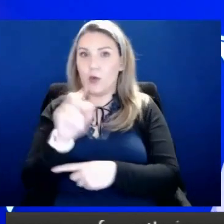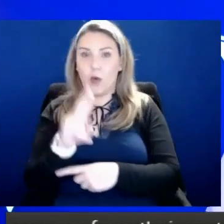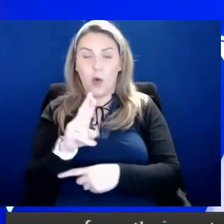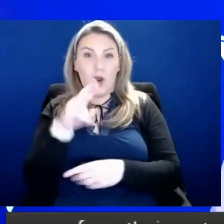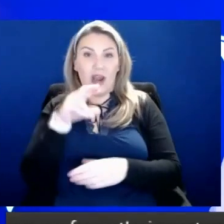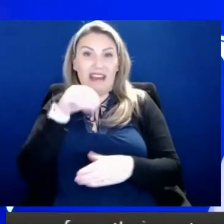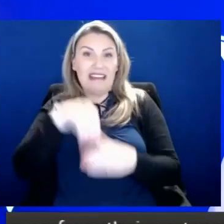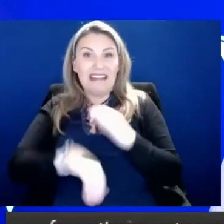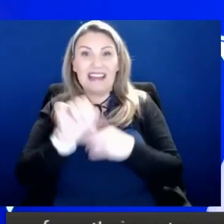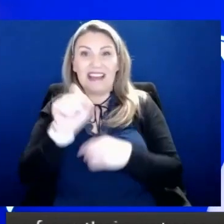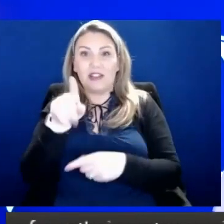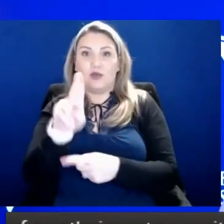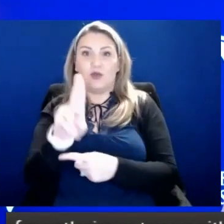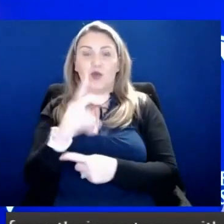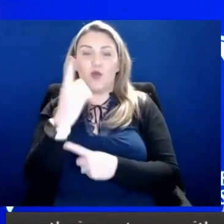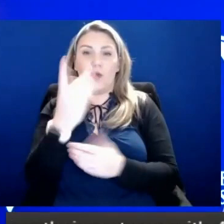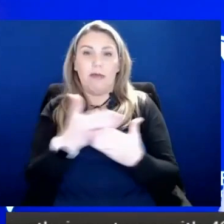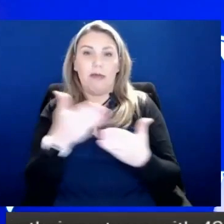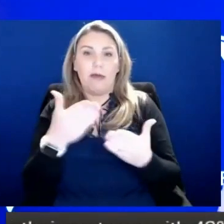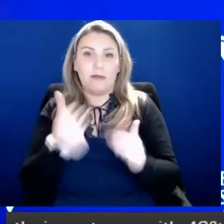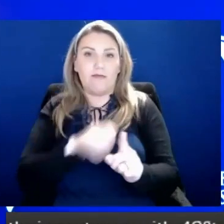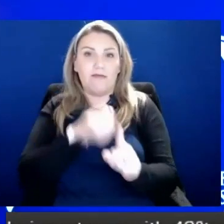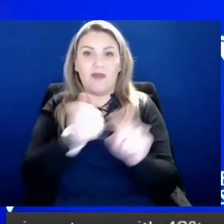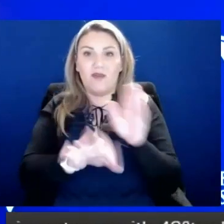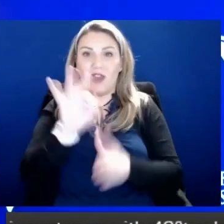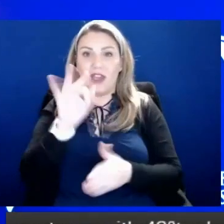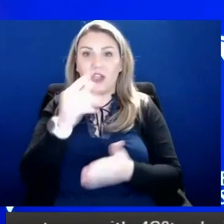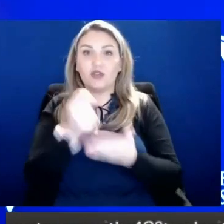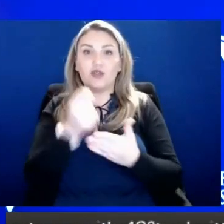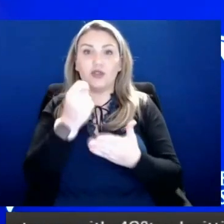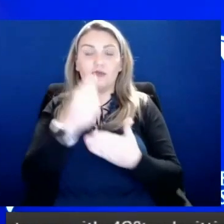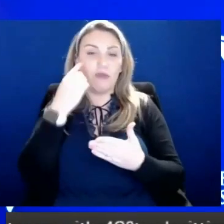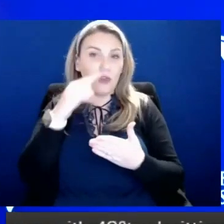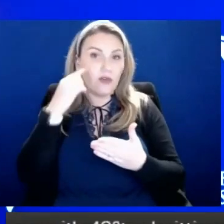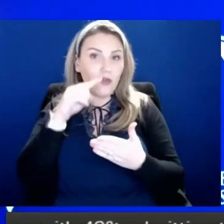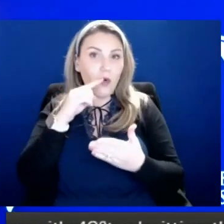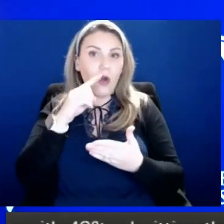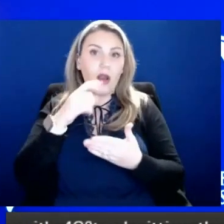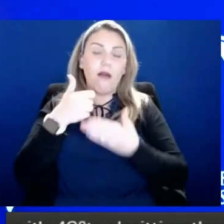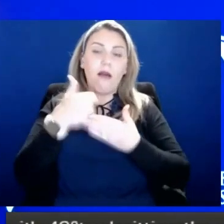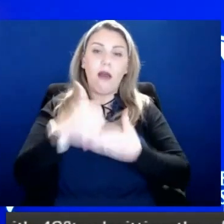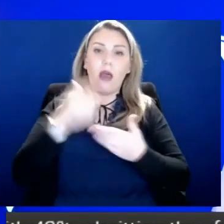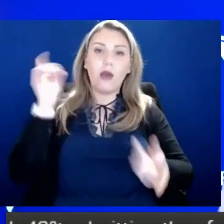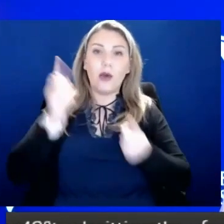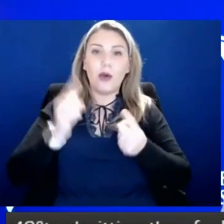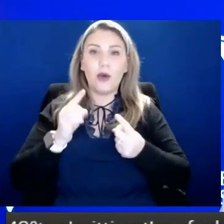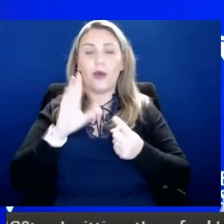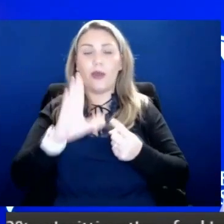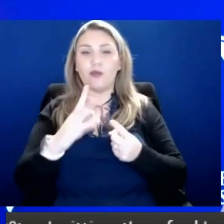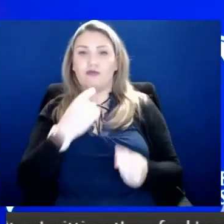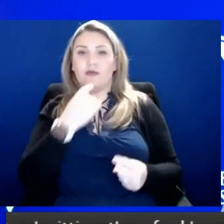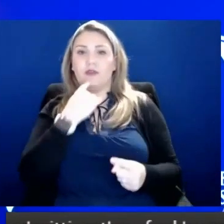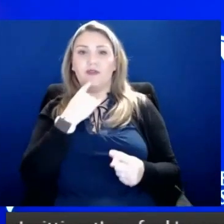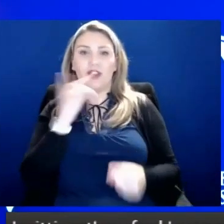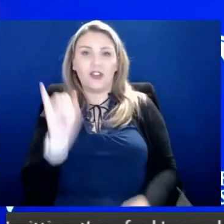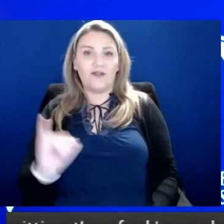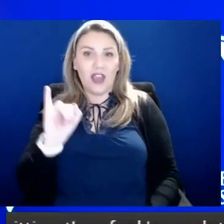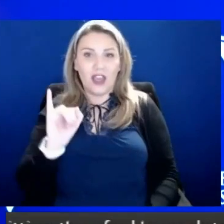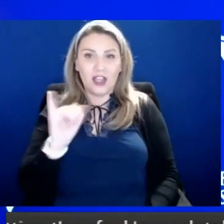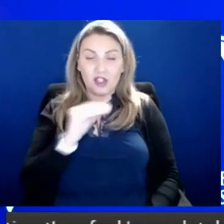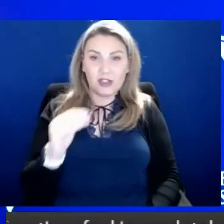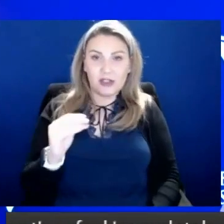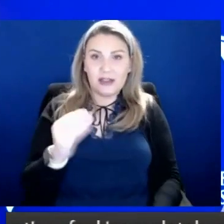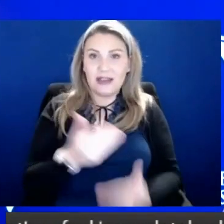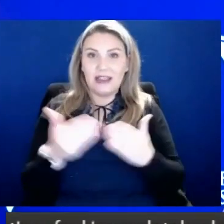may be one area we can impact to find a treatment for to help reduce the severity of their infection, especially with regard to their